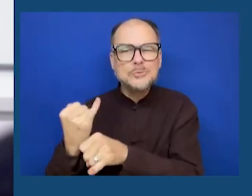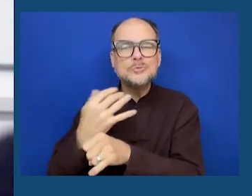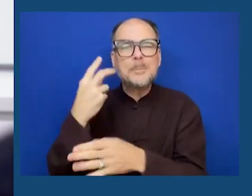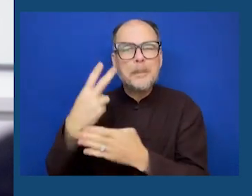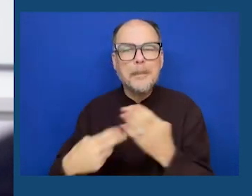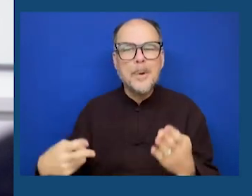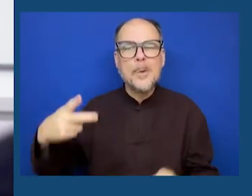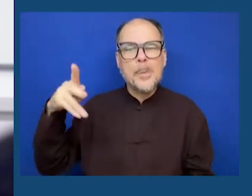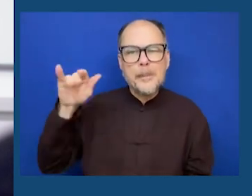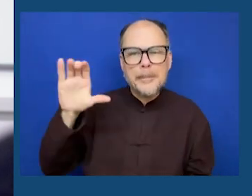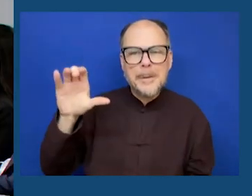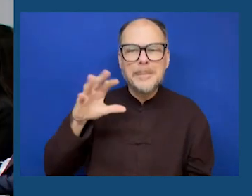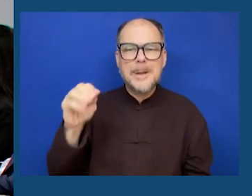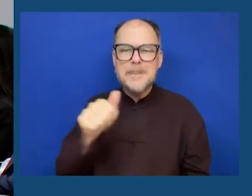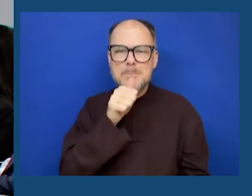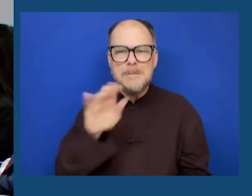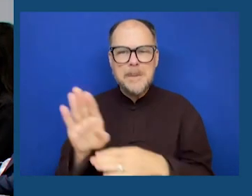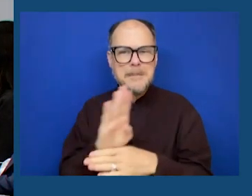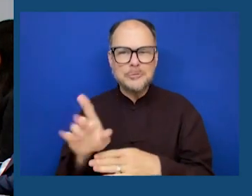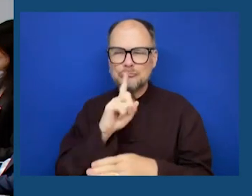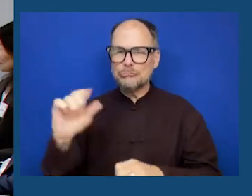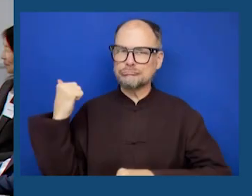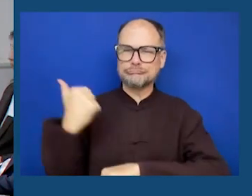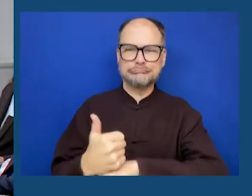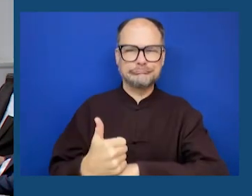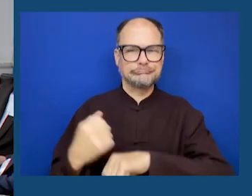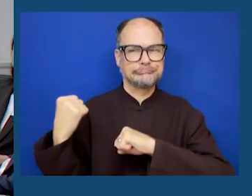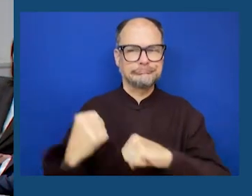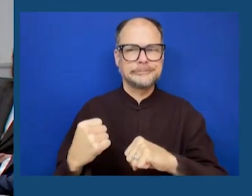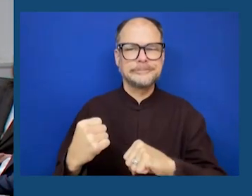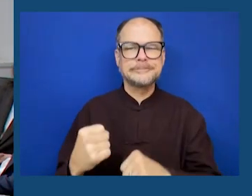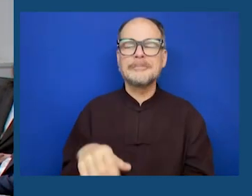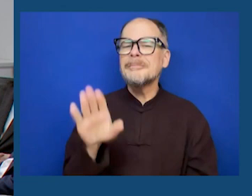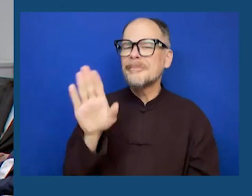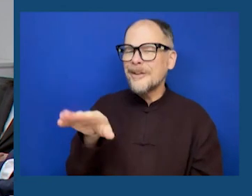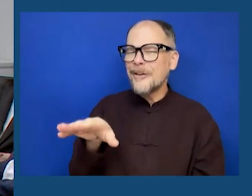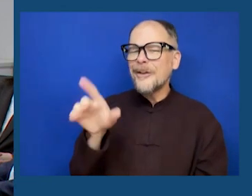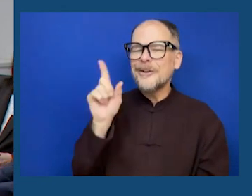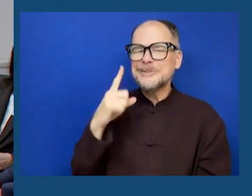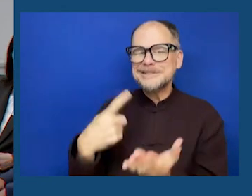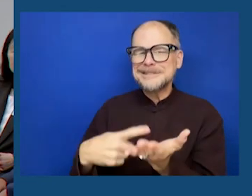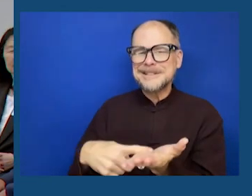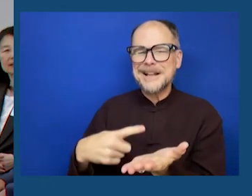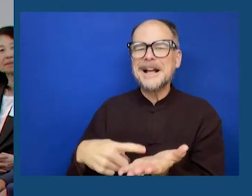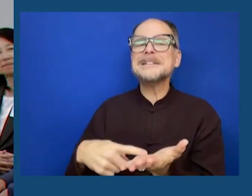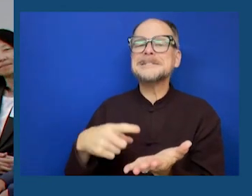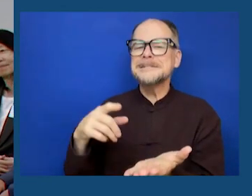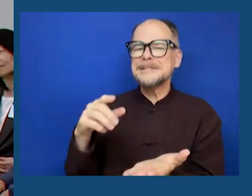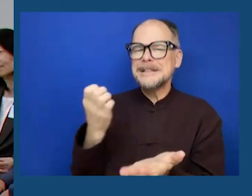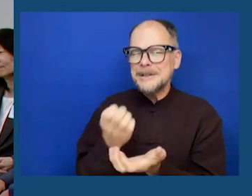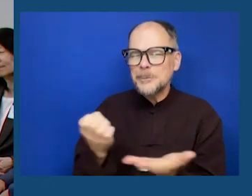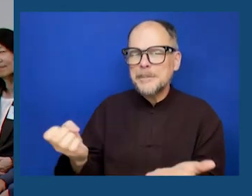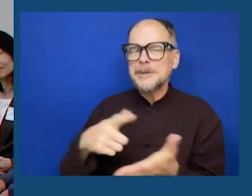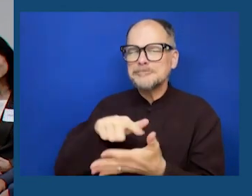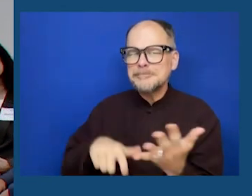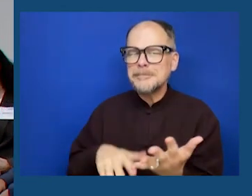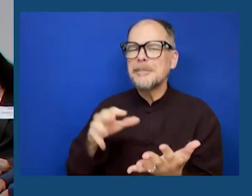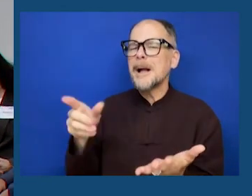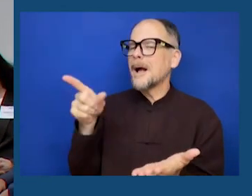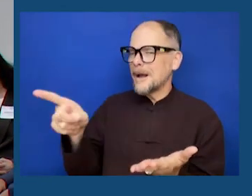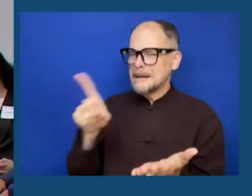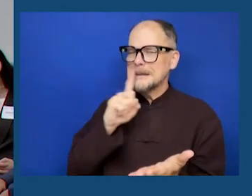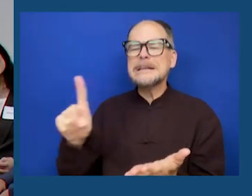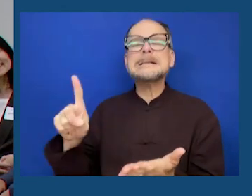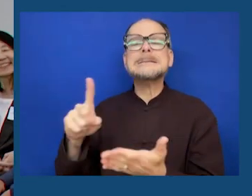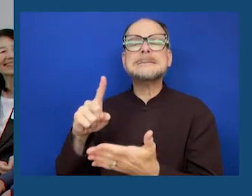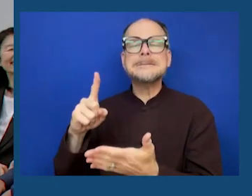the map. When you talk about recruitment, I'd love to quickly hear from Chianti, who is a postdoc in New York, who's building in this space.